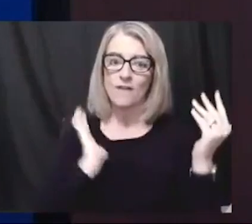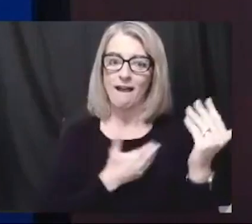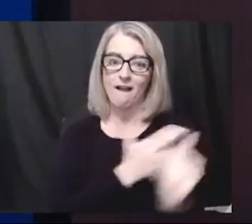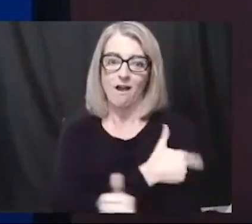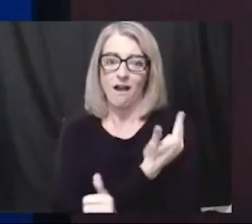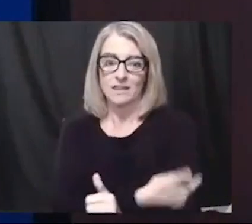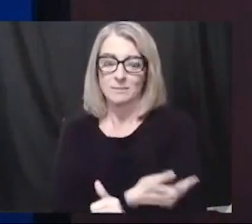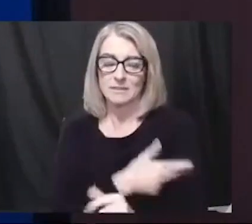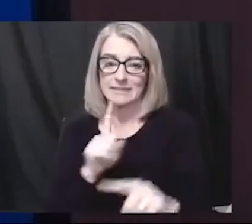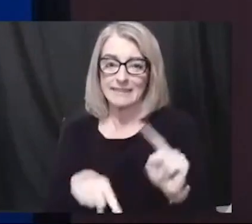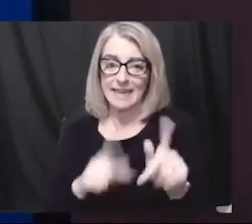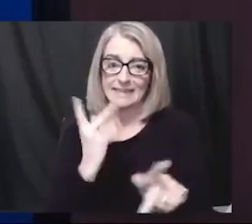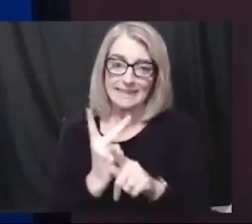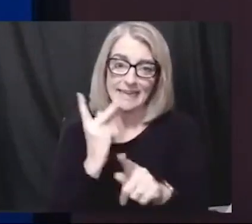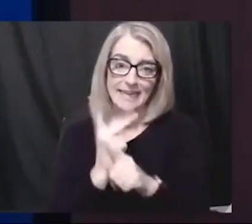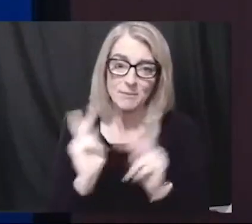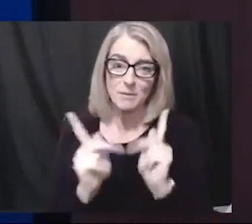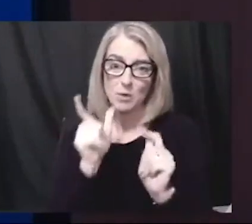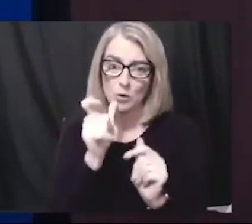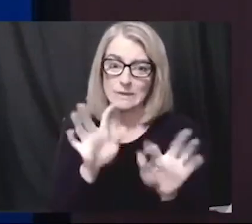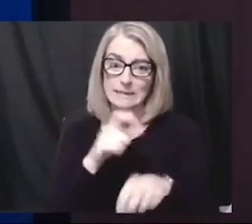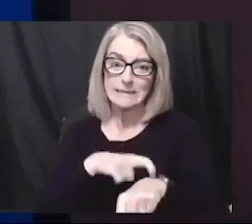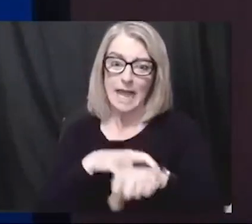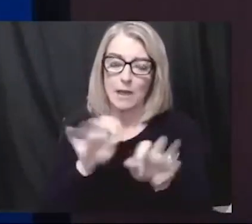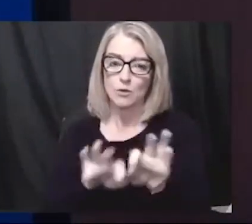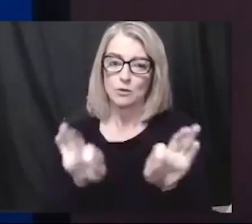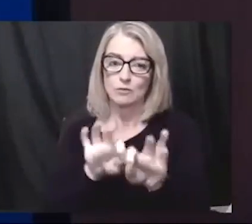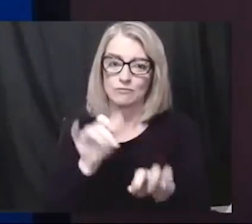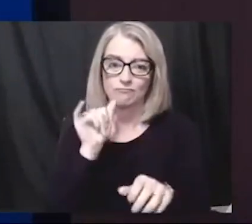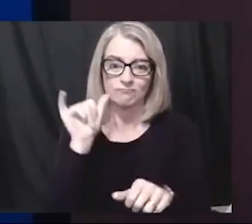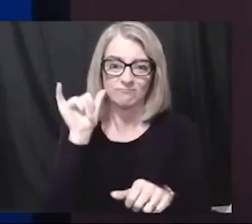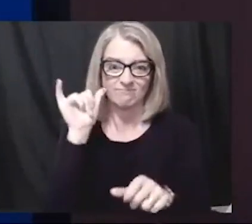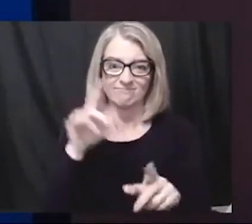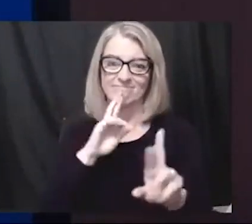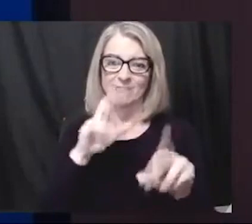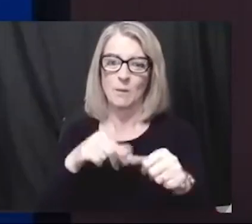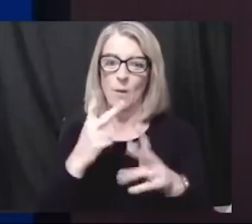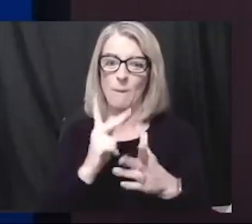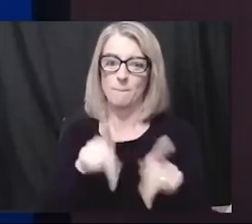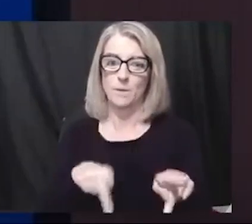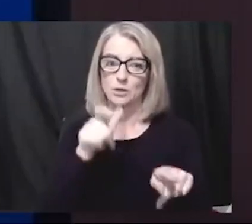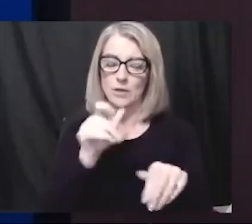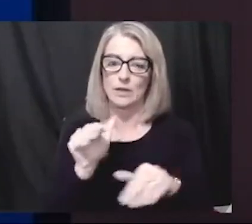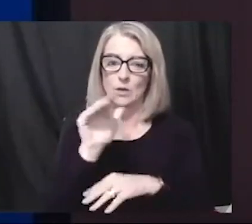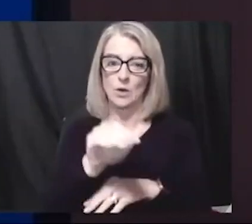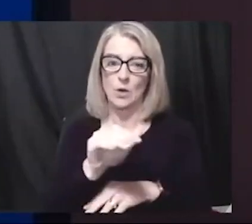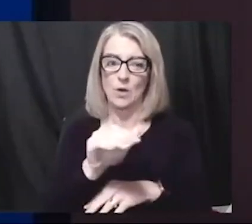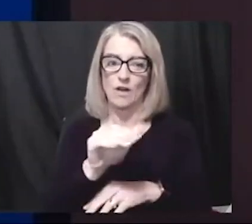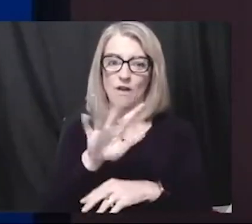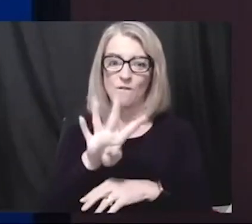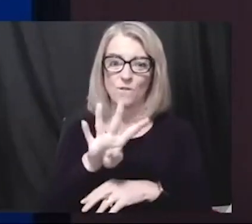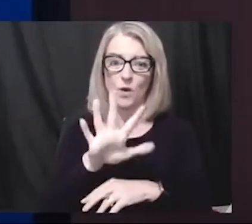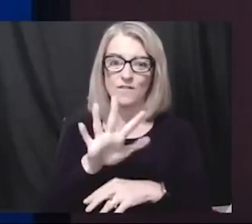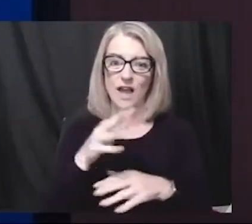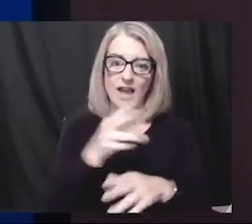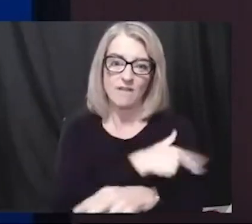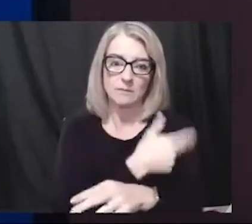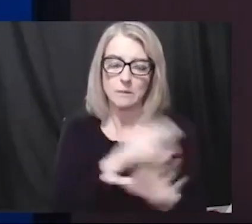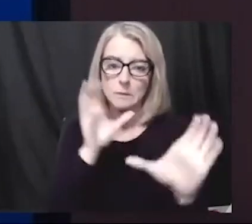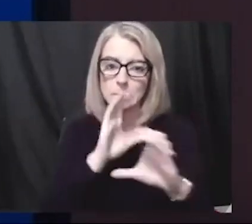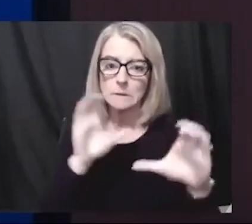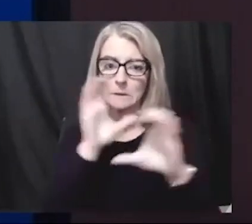time-critical diagnoses. There was a report just a couple, like yesterday, I think, about somebody who had to go to, they shopped at 45 hospitals trying to find someone to take care of a